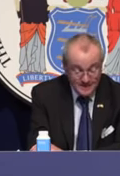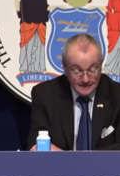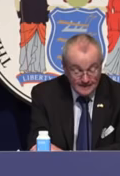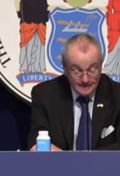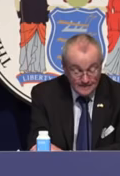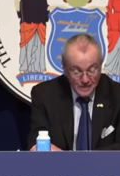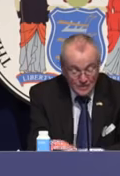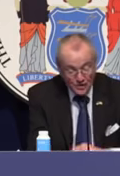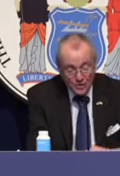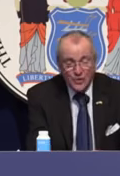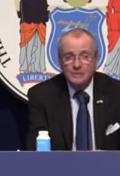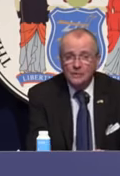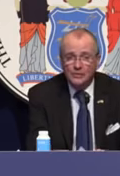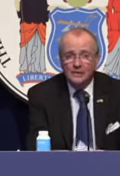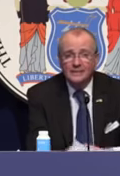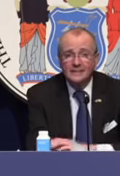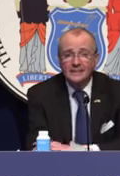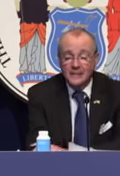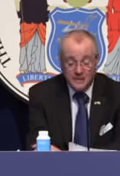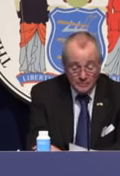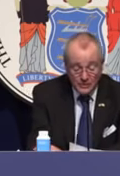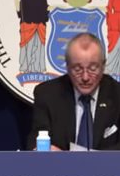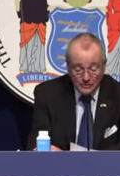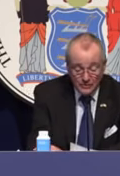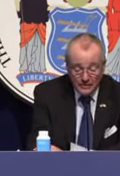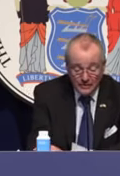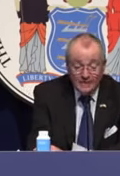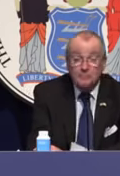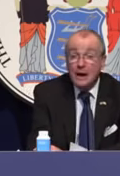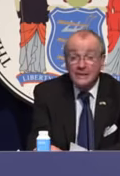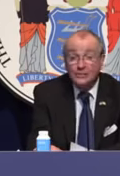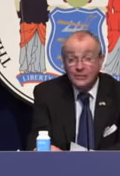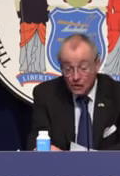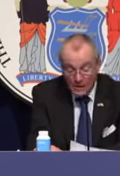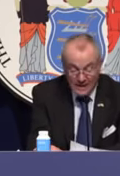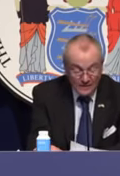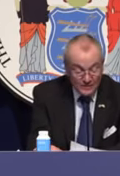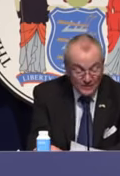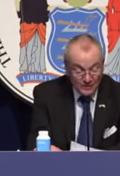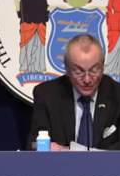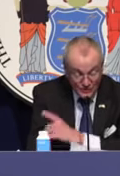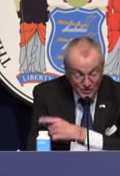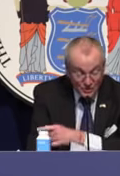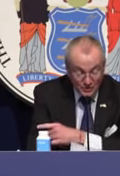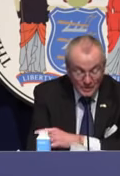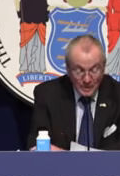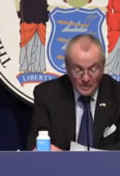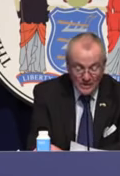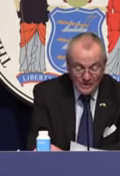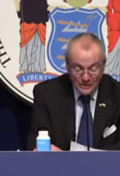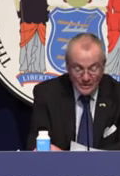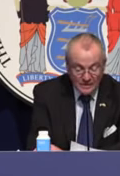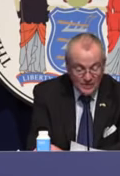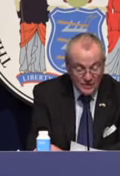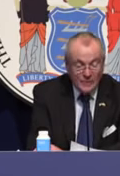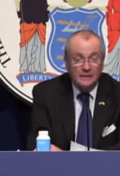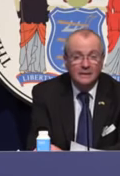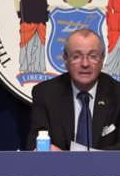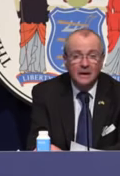years. He took joy in music and in computers, in practicing karate, first with his children when they were young